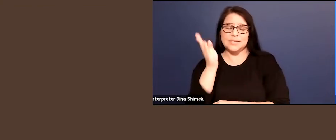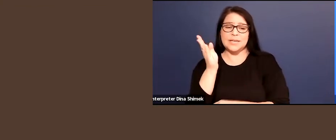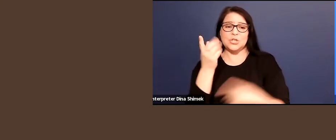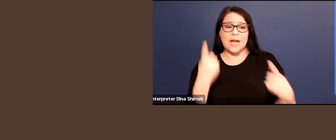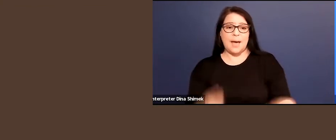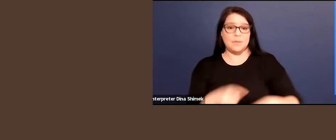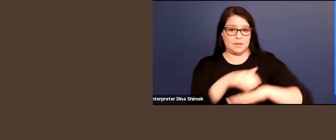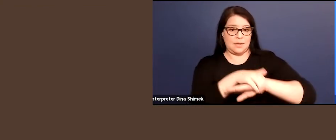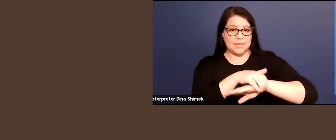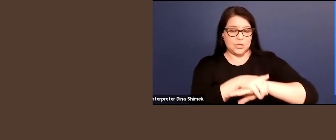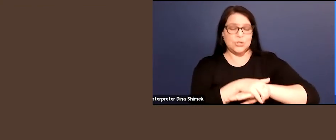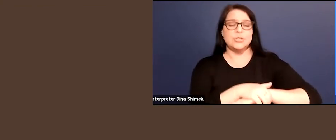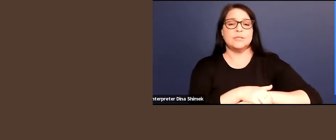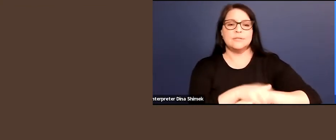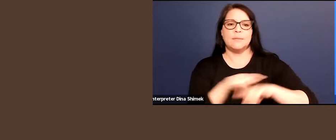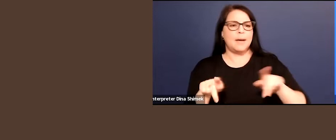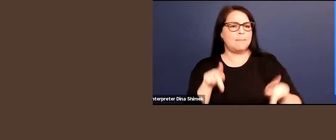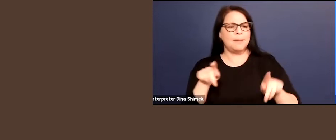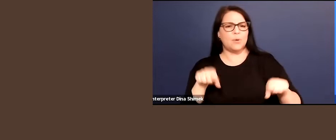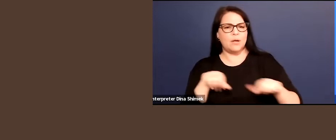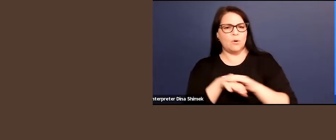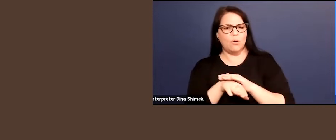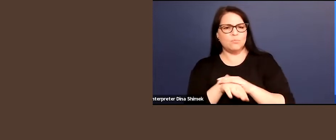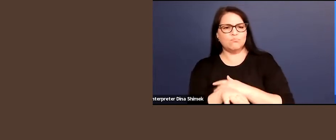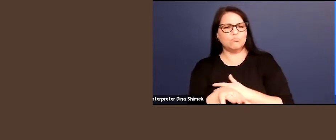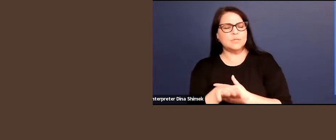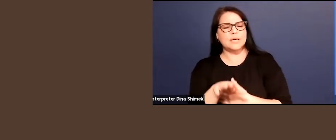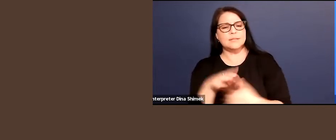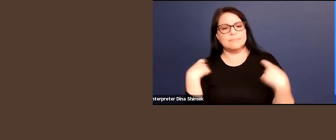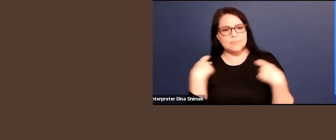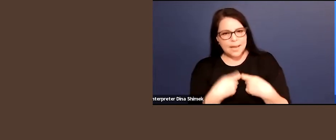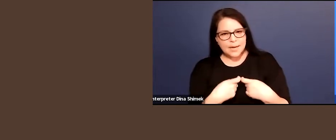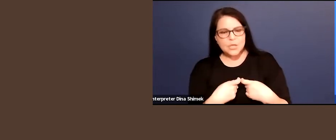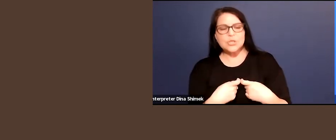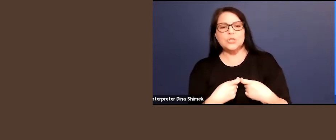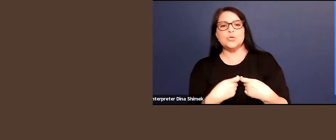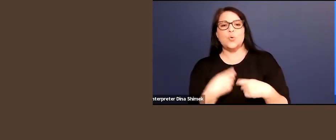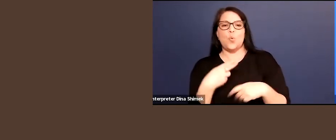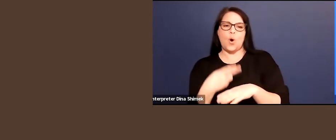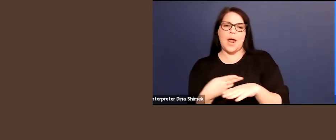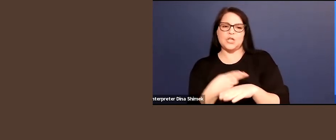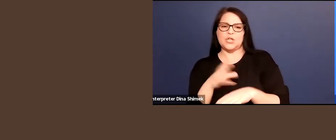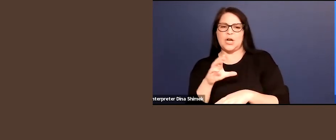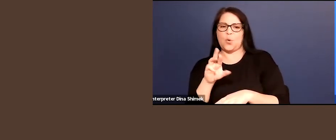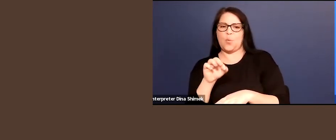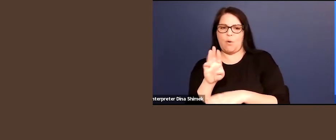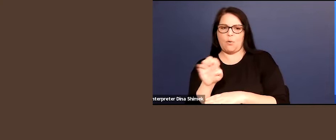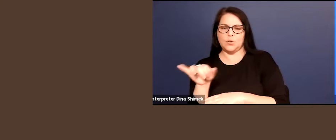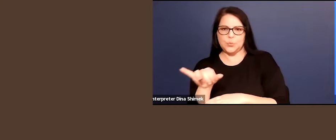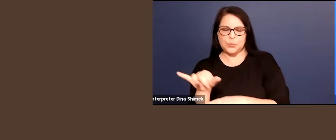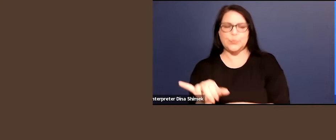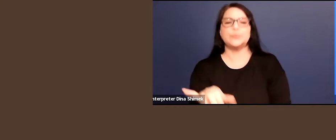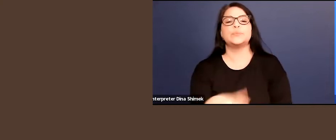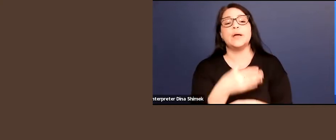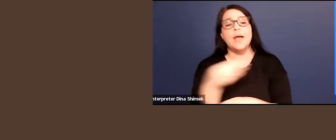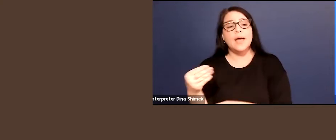in English, but people can also listen to it in Spanish or Haitian Creole.